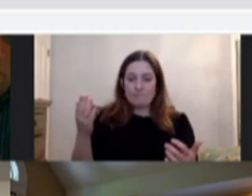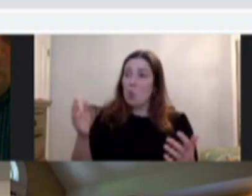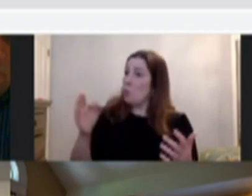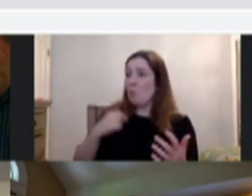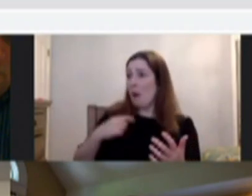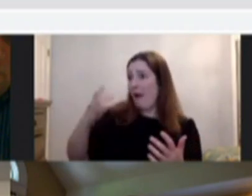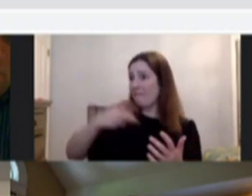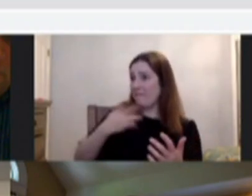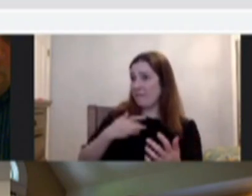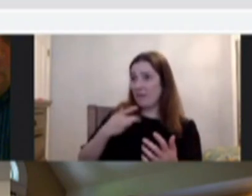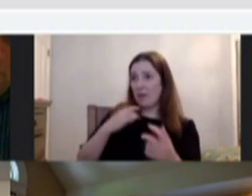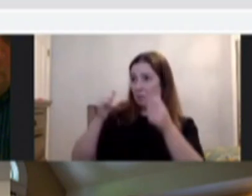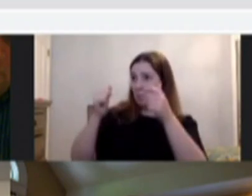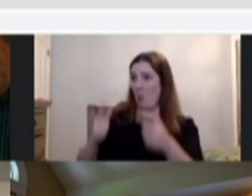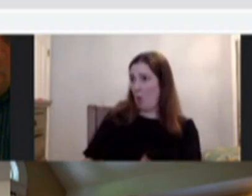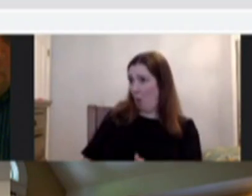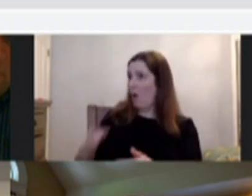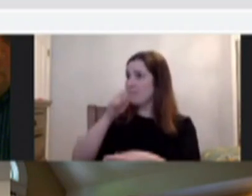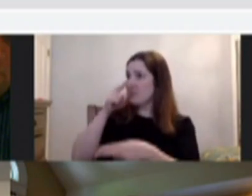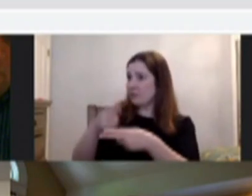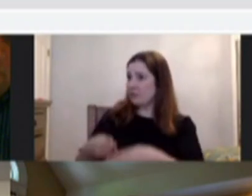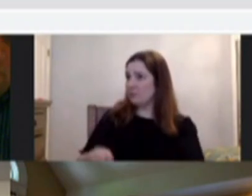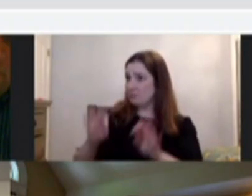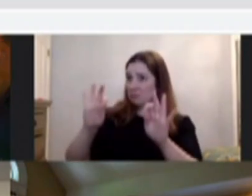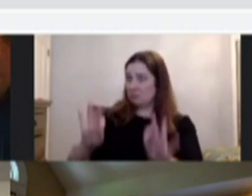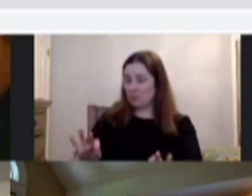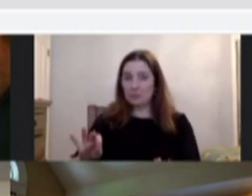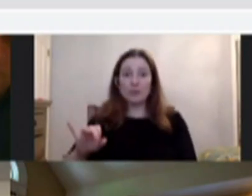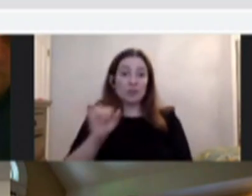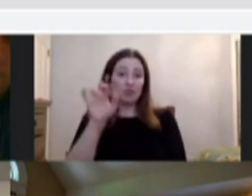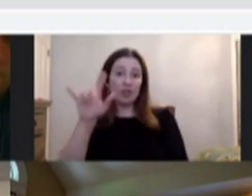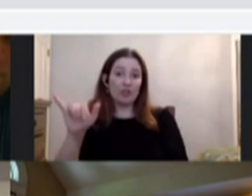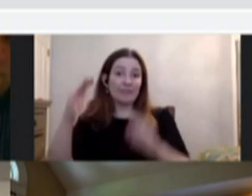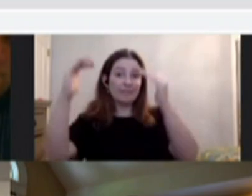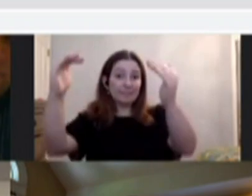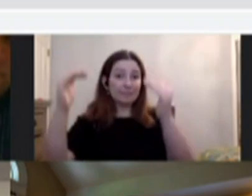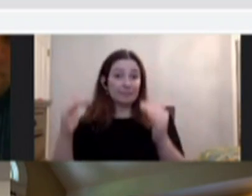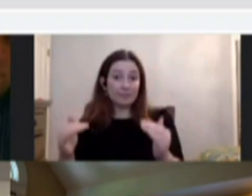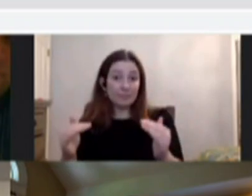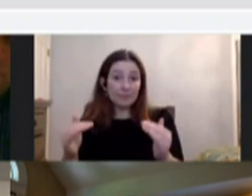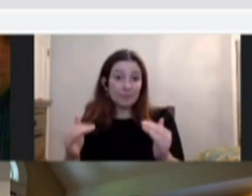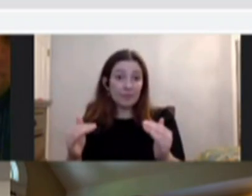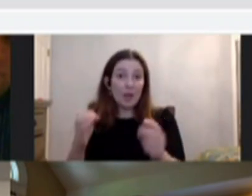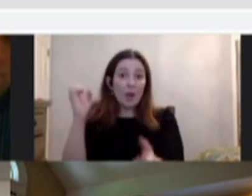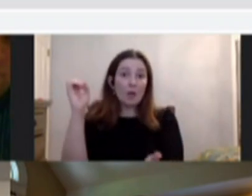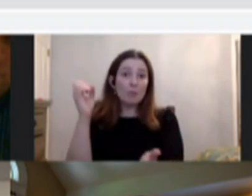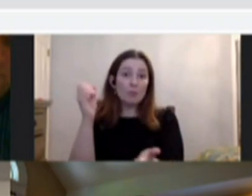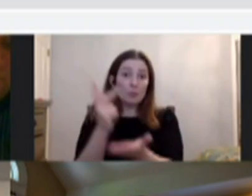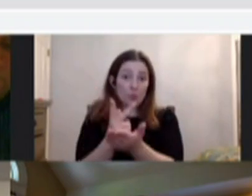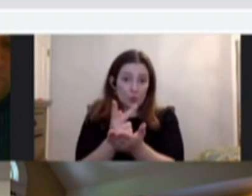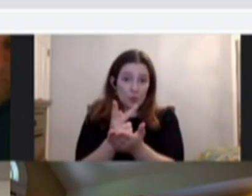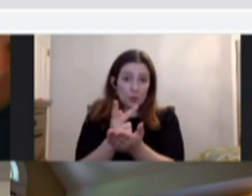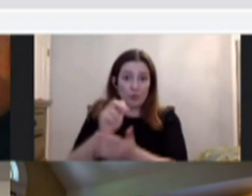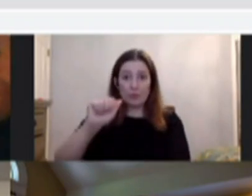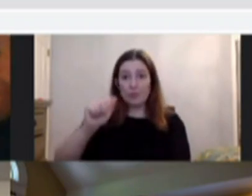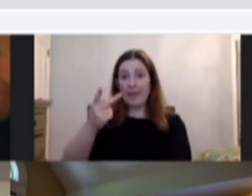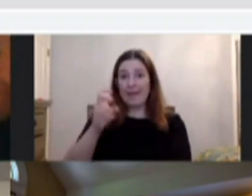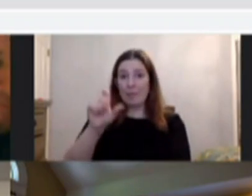else. Great. So next on the agenda is the approval of the April